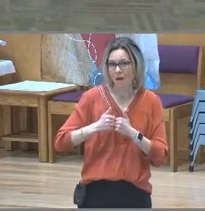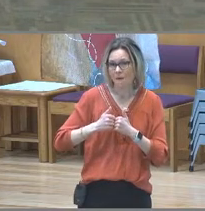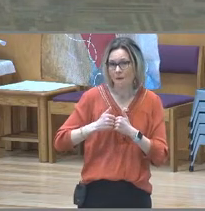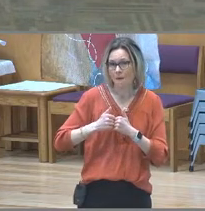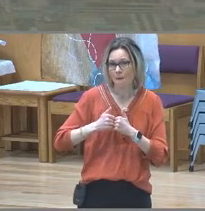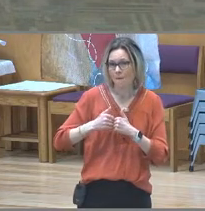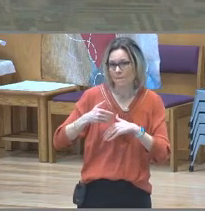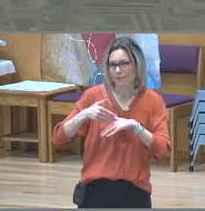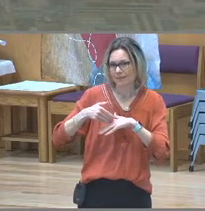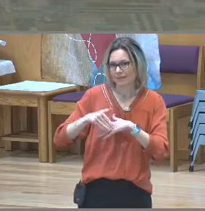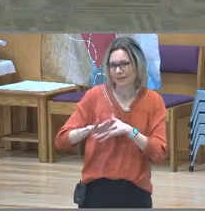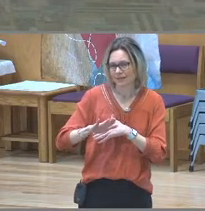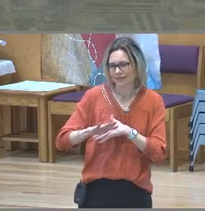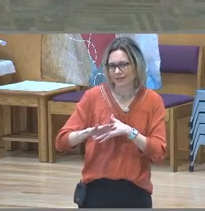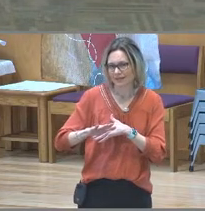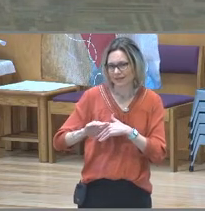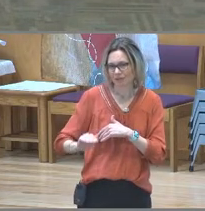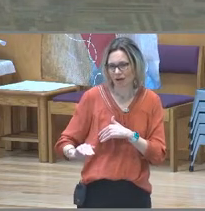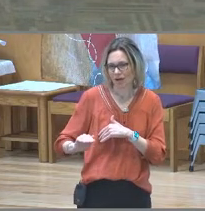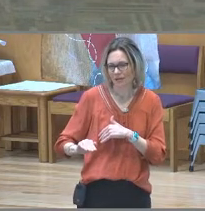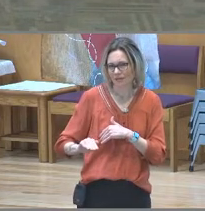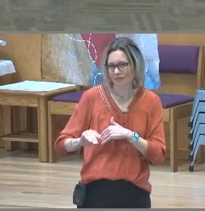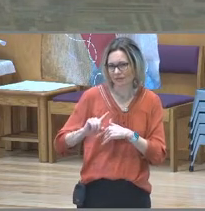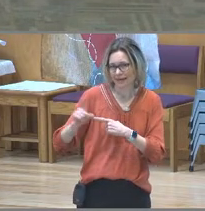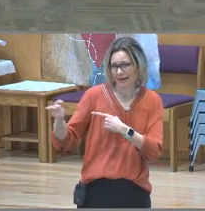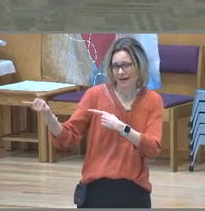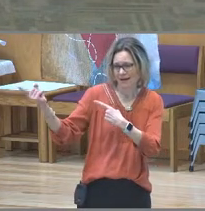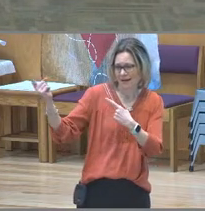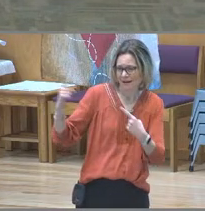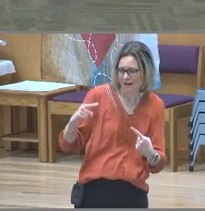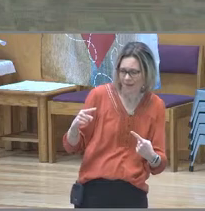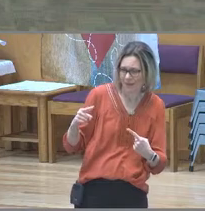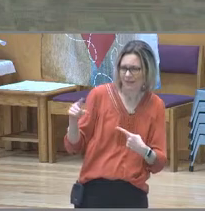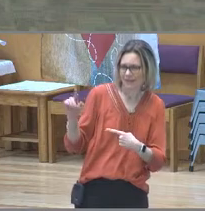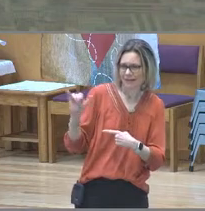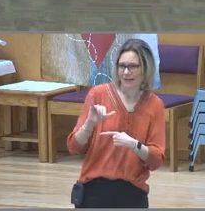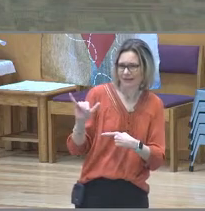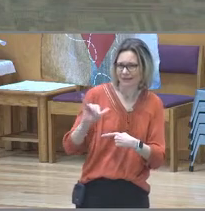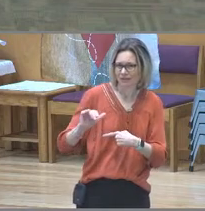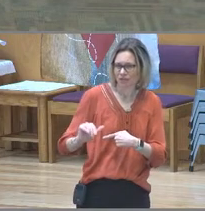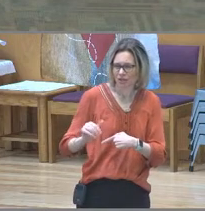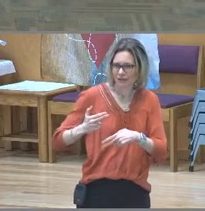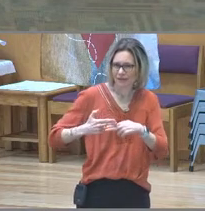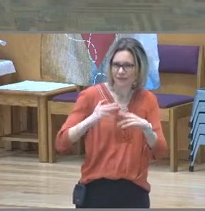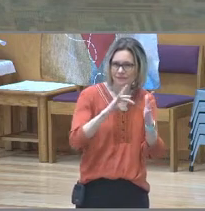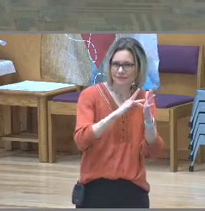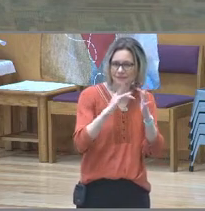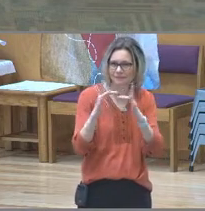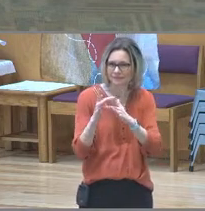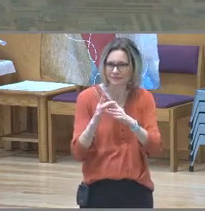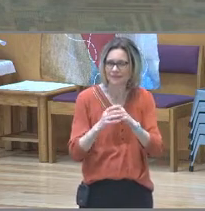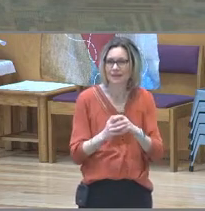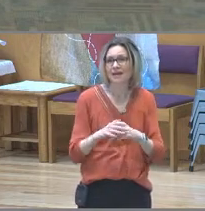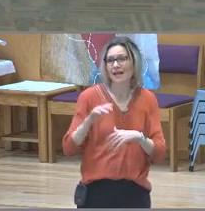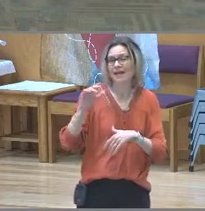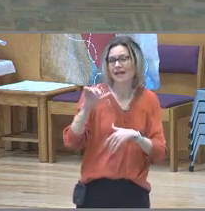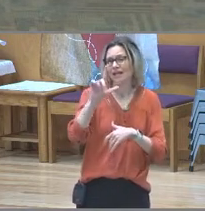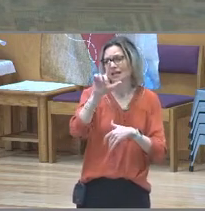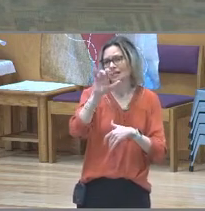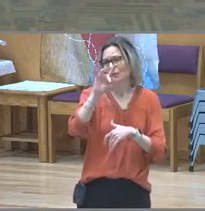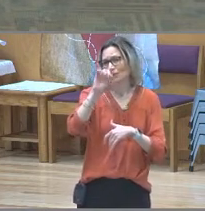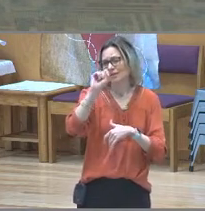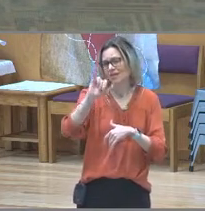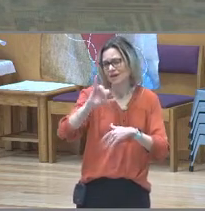child, by actually coming in a child named Jesus. And in the lyrics of what we were